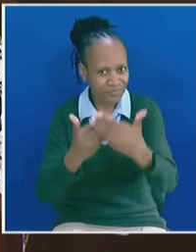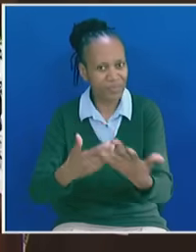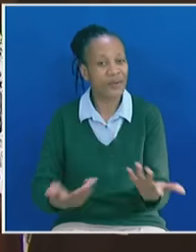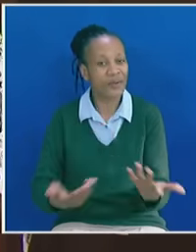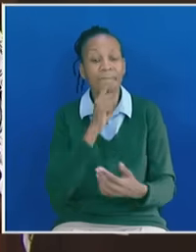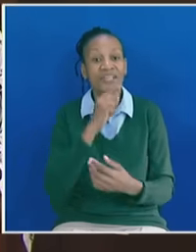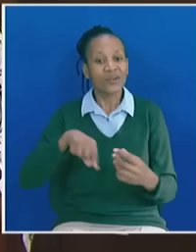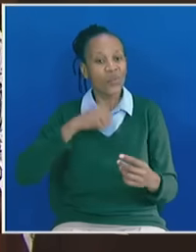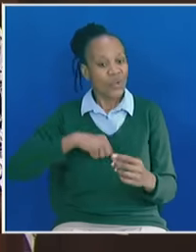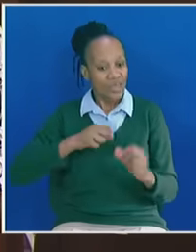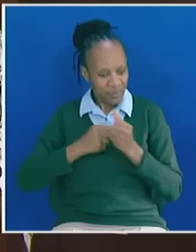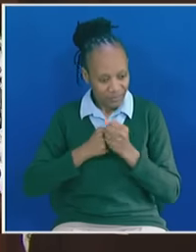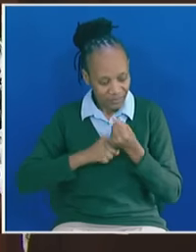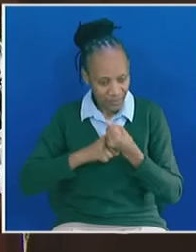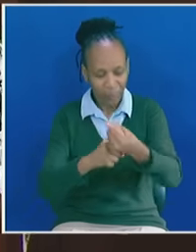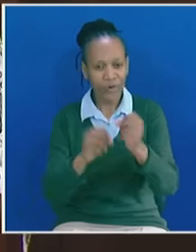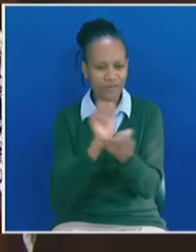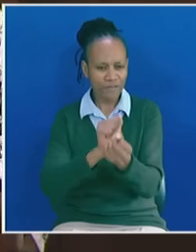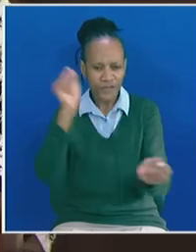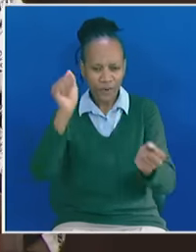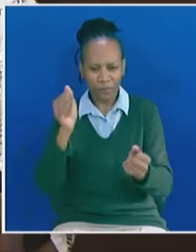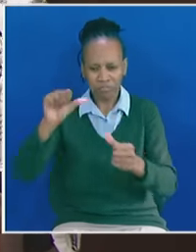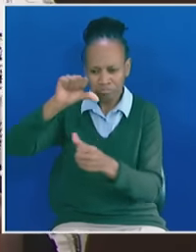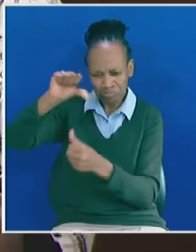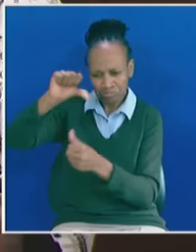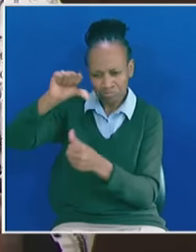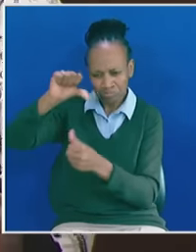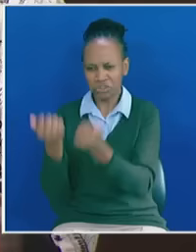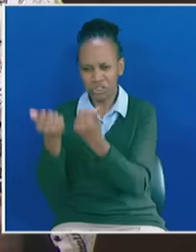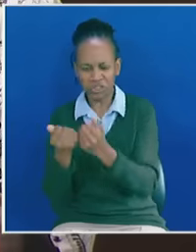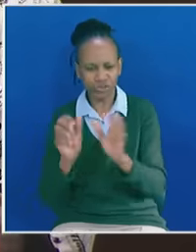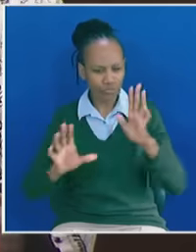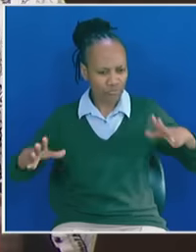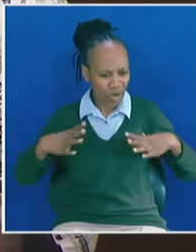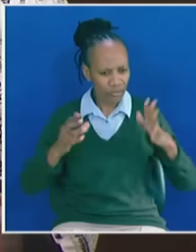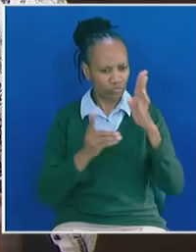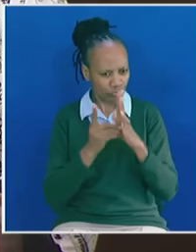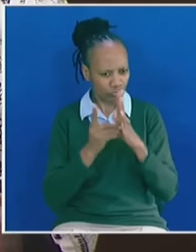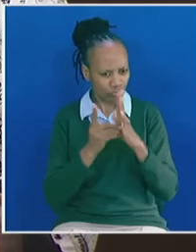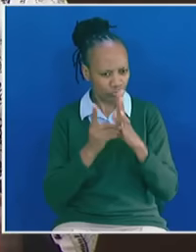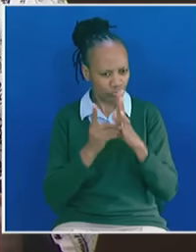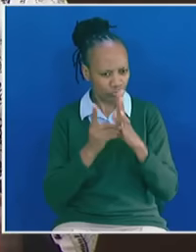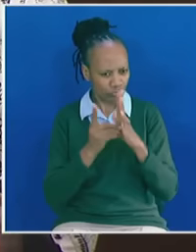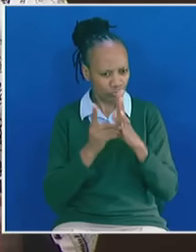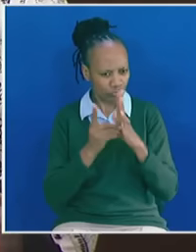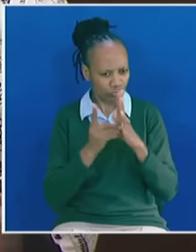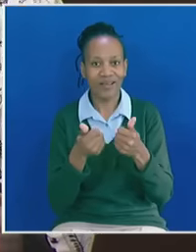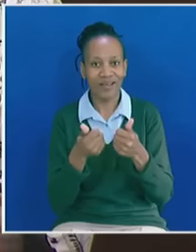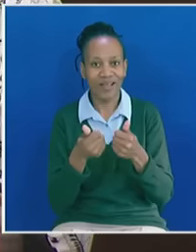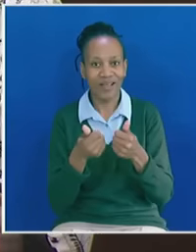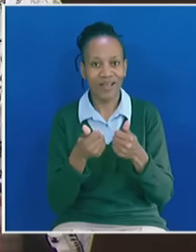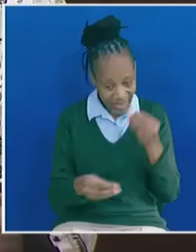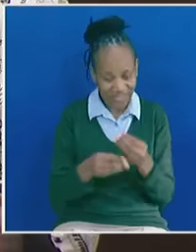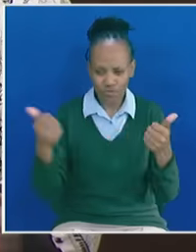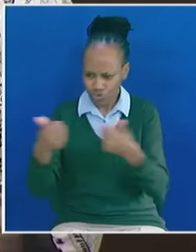with freedom, with social justice, with prosperity and development. Notwithstanding many challenges we